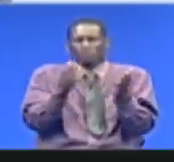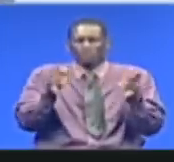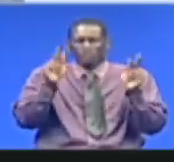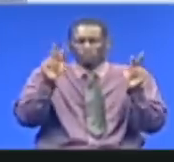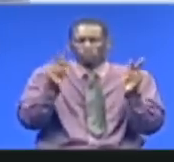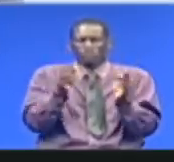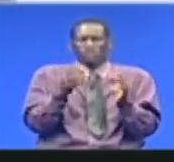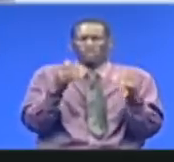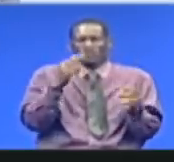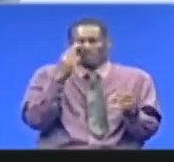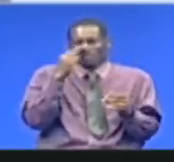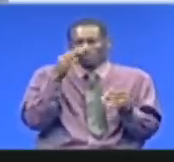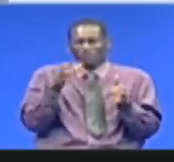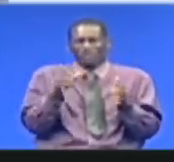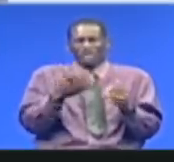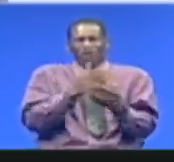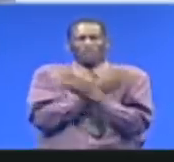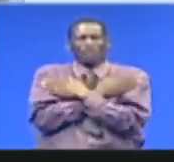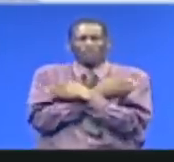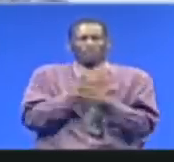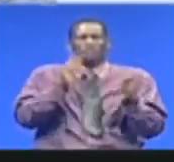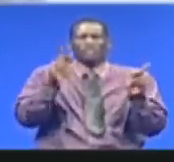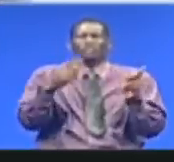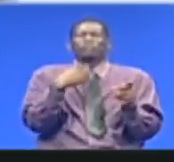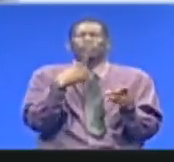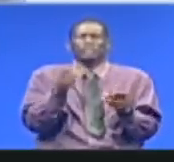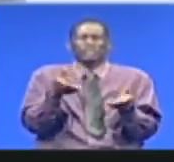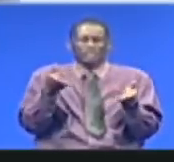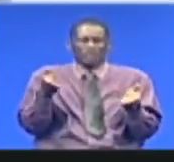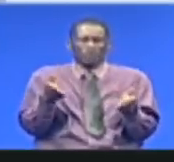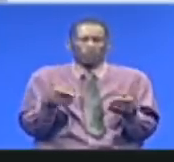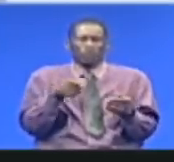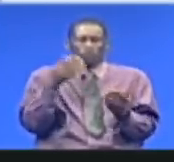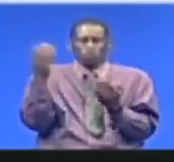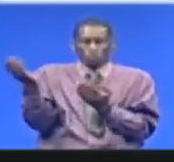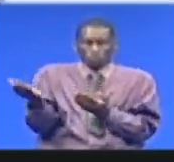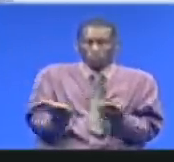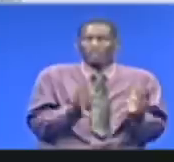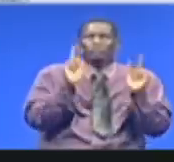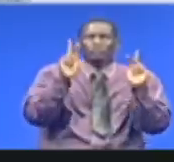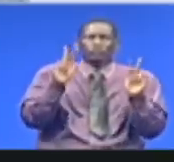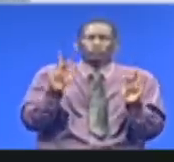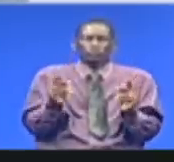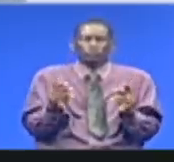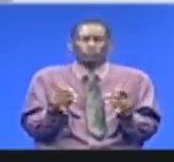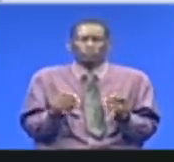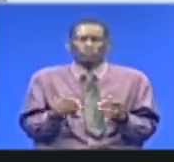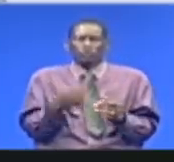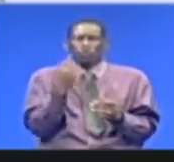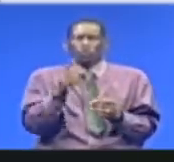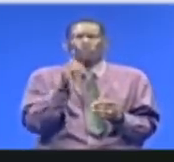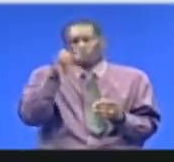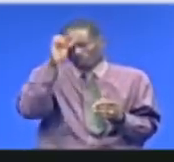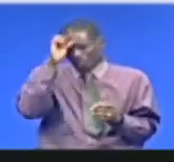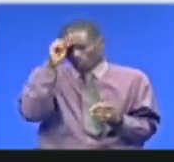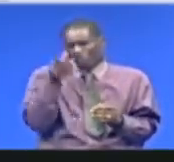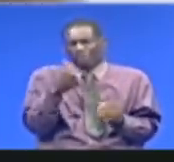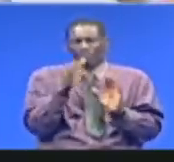jokingly, because our colleagues who came from Kisumu were saying, now, you're welcome to Kisumu. There's only one government, you